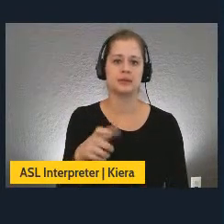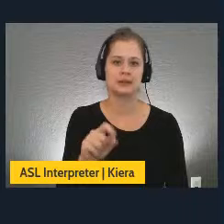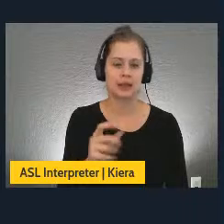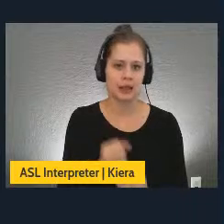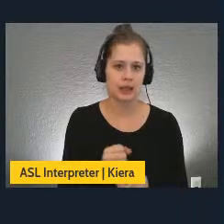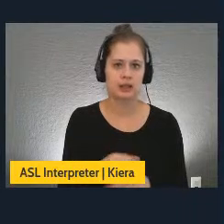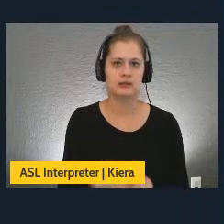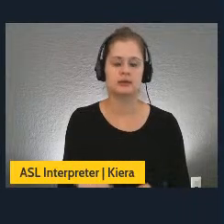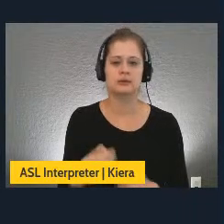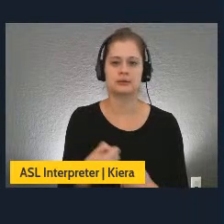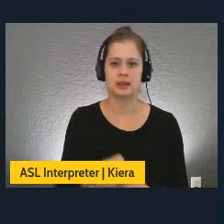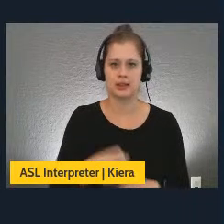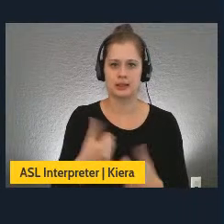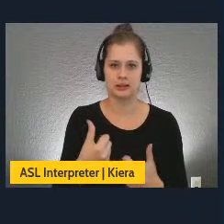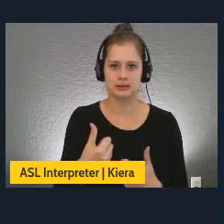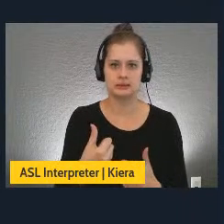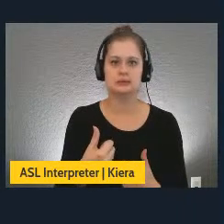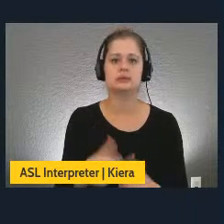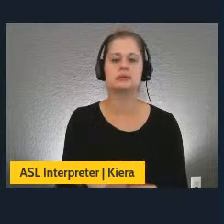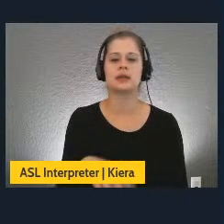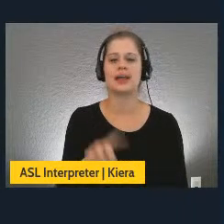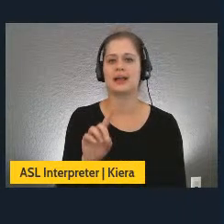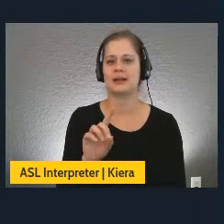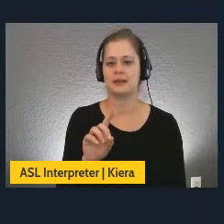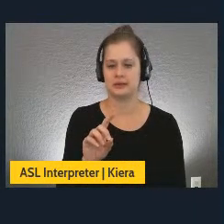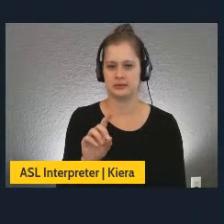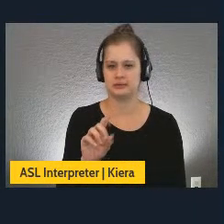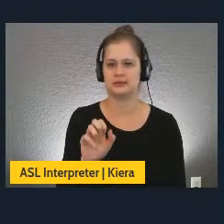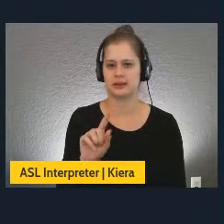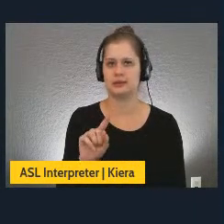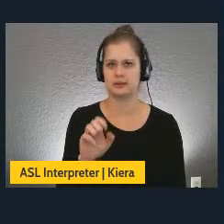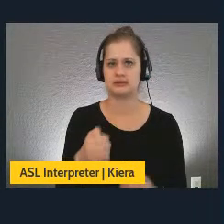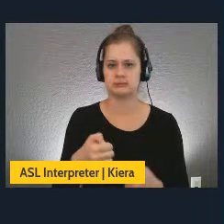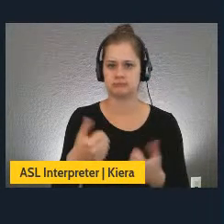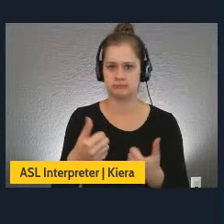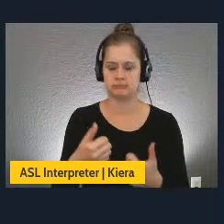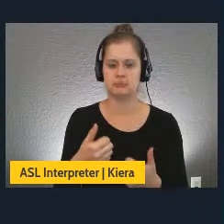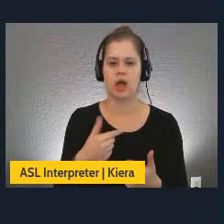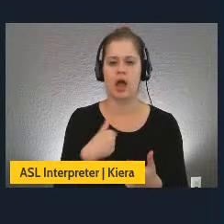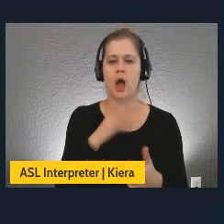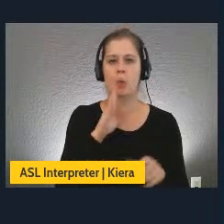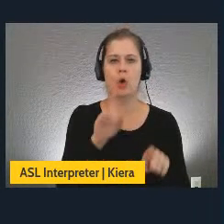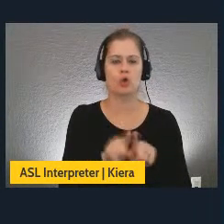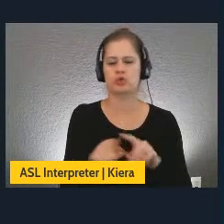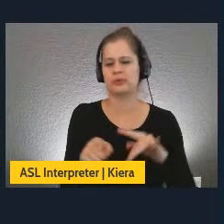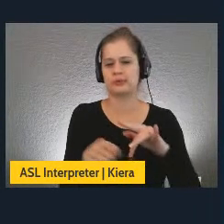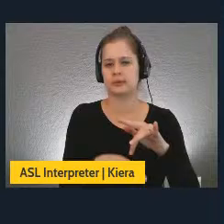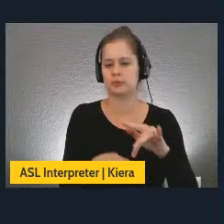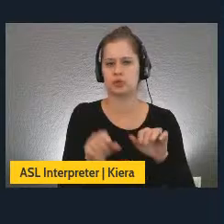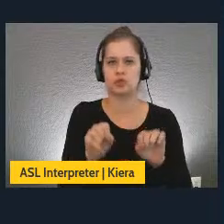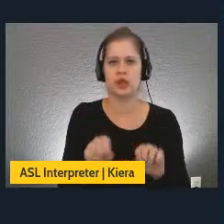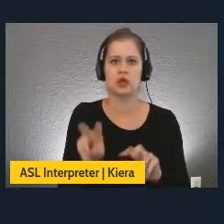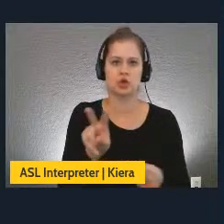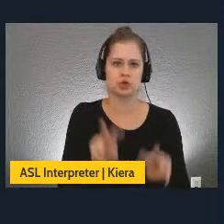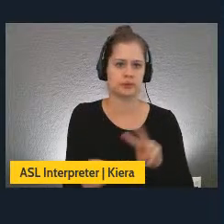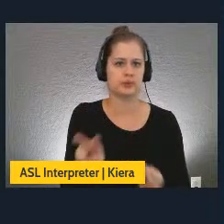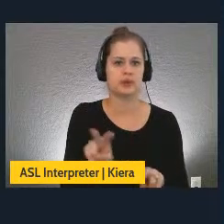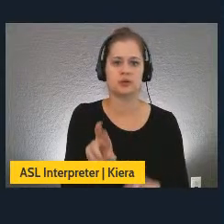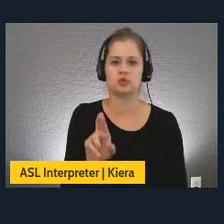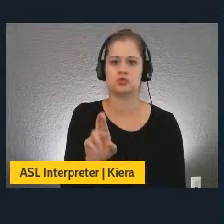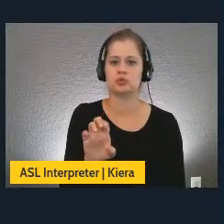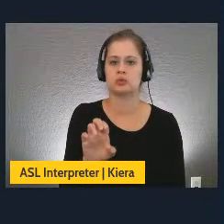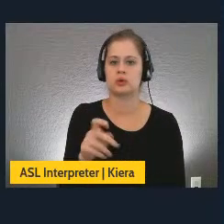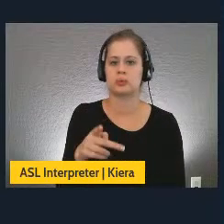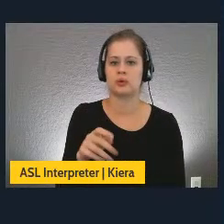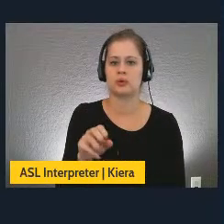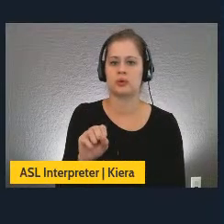and also the handle delete. I will also skip over these. You can have a look at them in the repository. In the end,